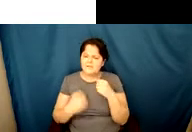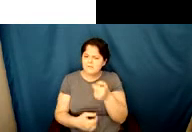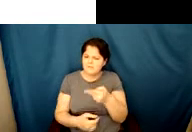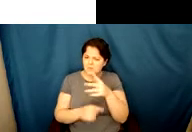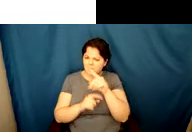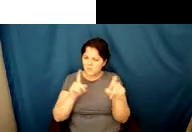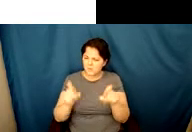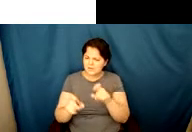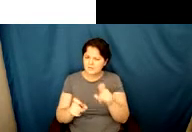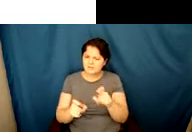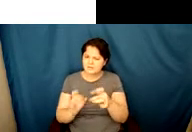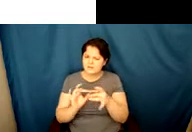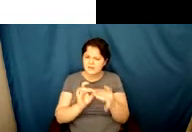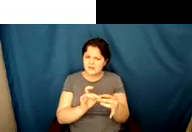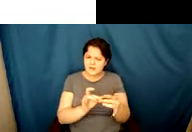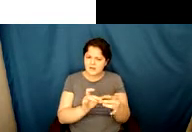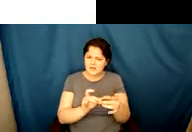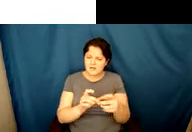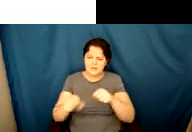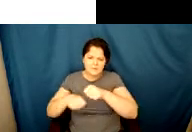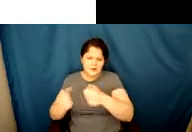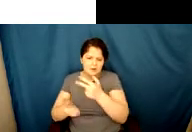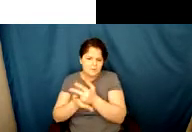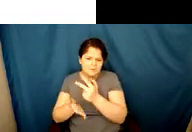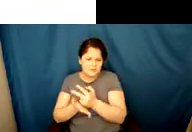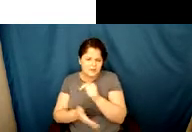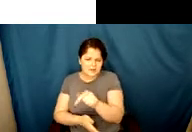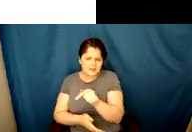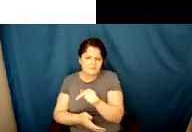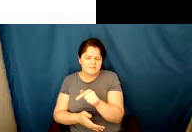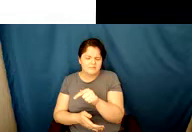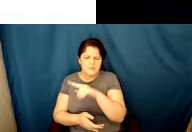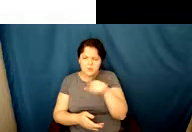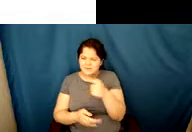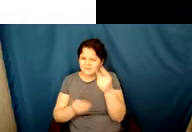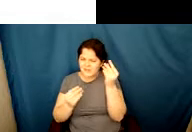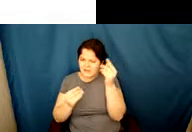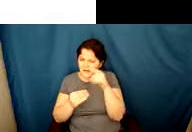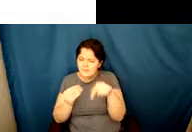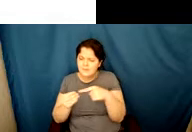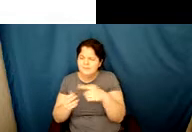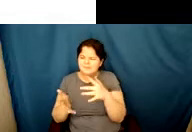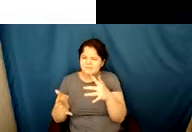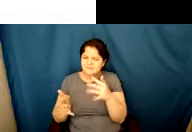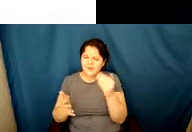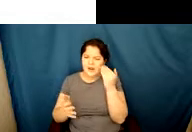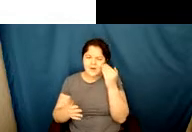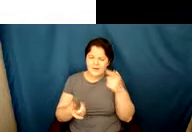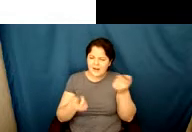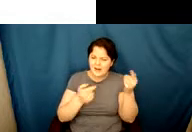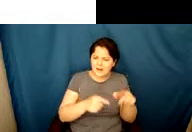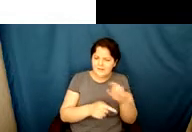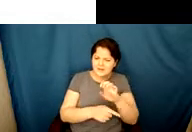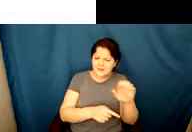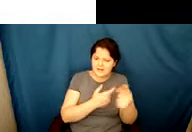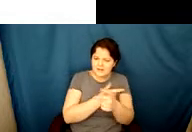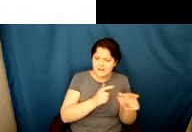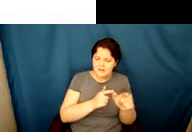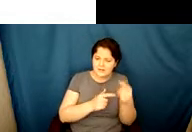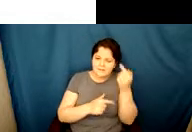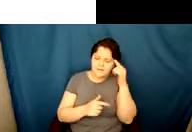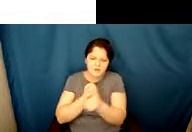on some of the bike parking. Is there any consideration? I know you've done this sort of in East Liberty, but for secure bike parking or